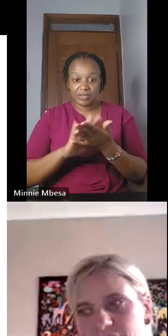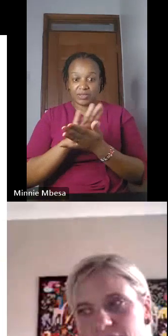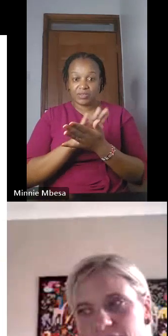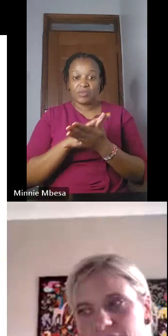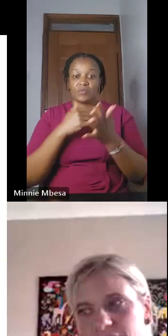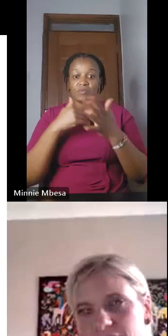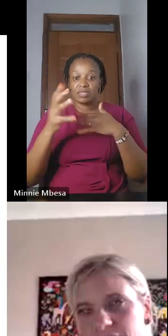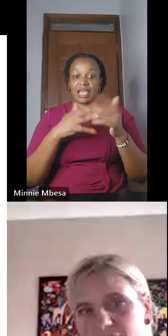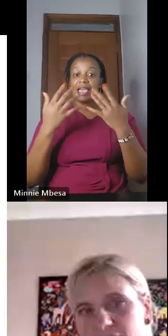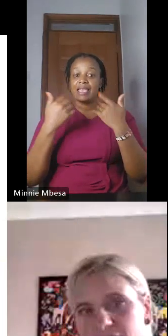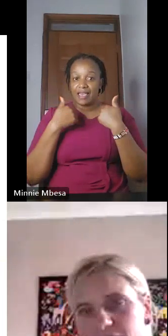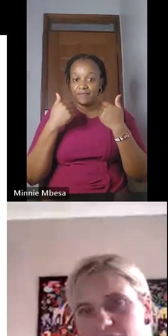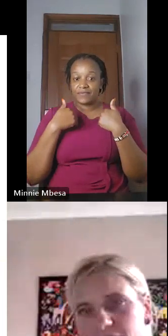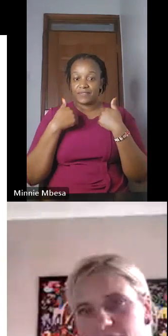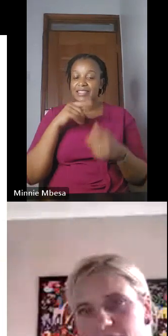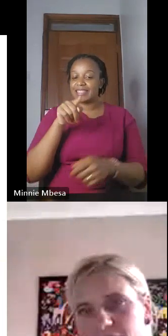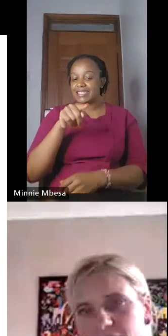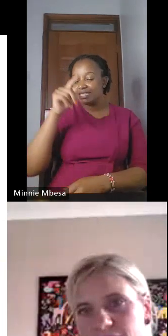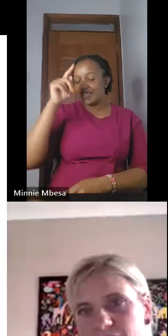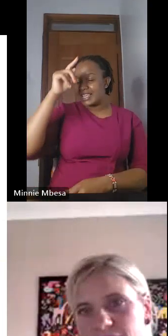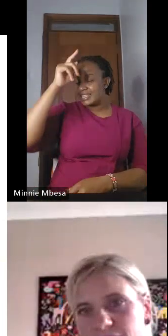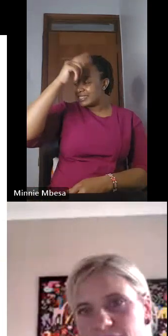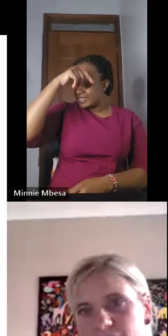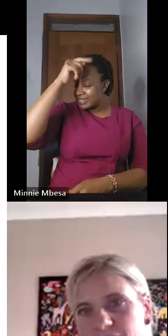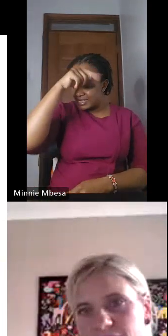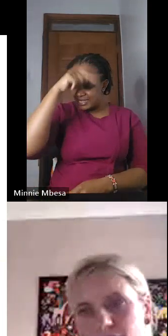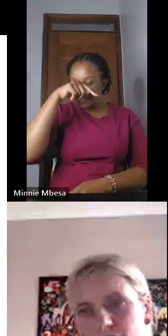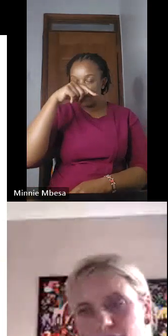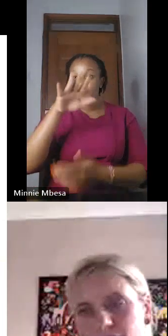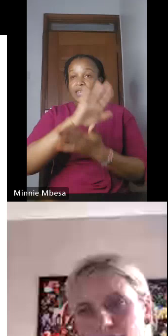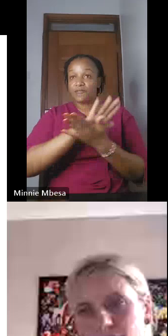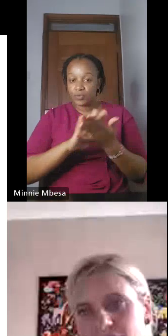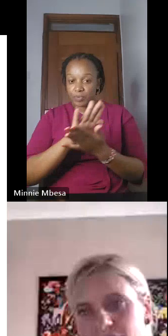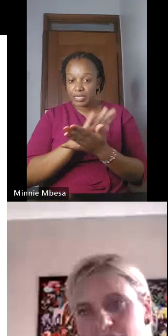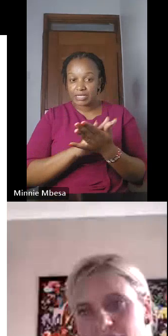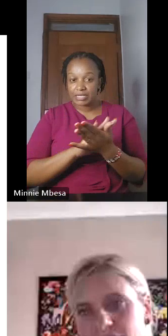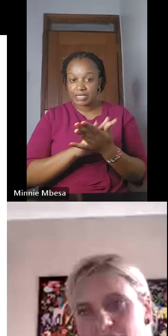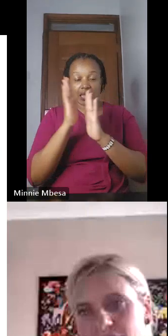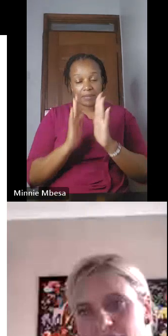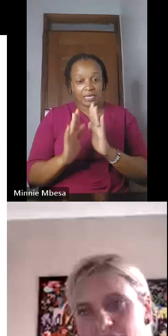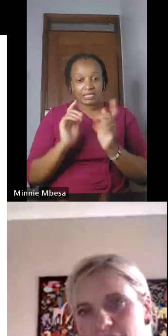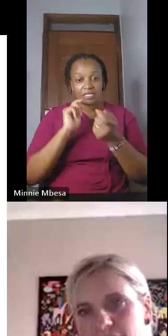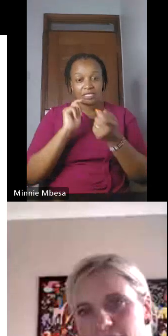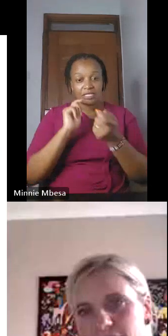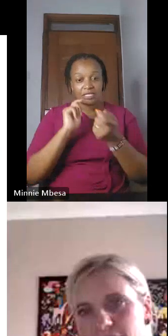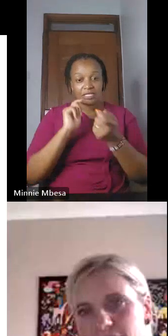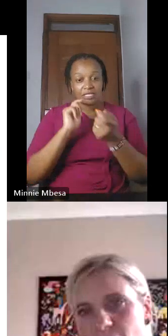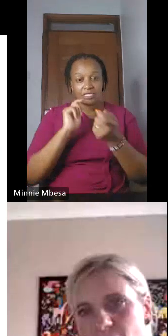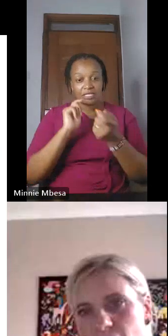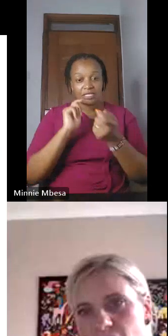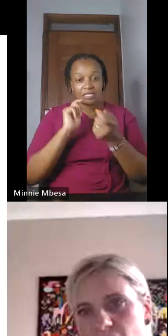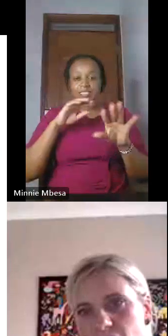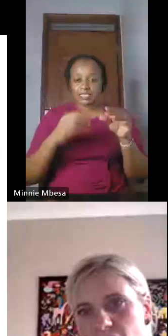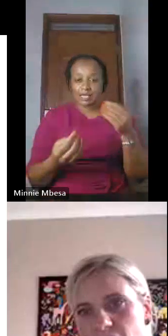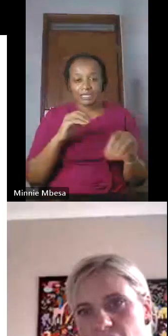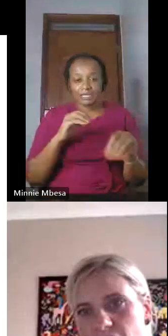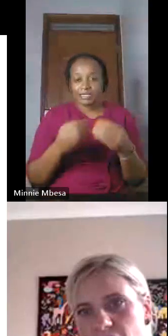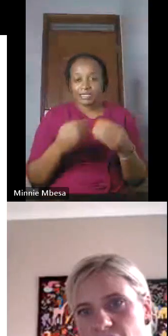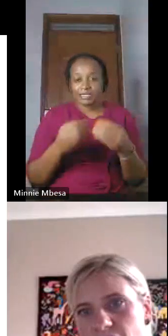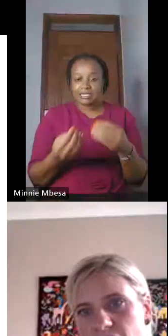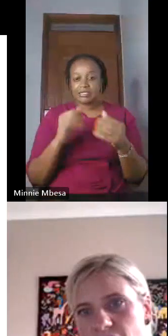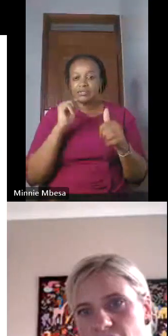or the disability advocate, which is also embedded in the civic education that I've been doing for the past 5 years. Though